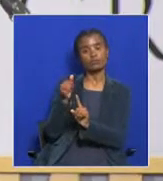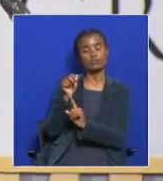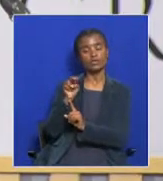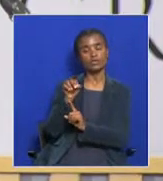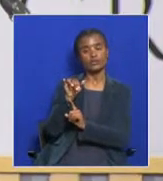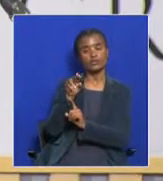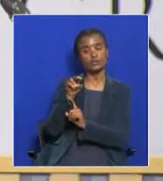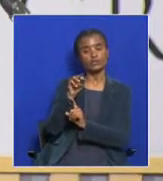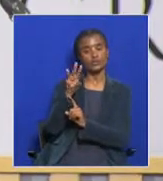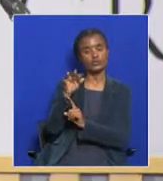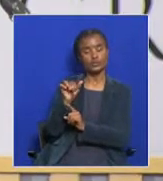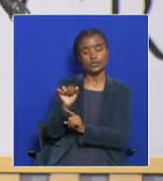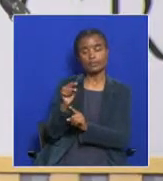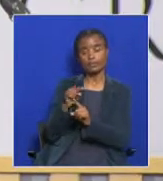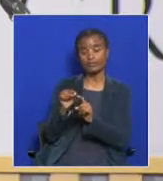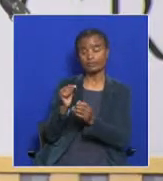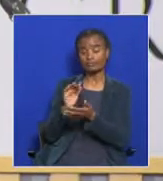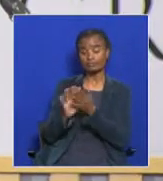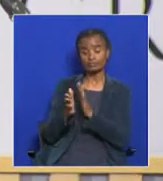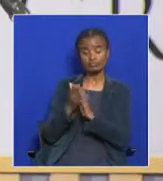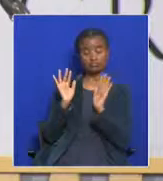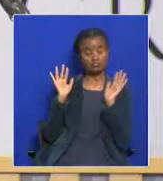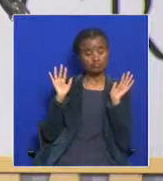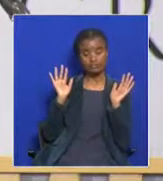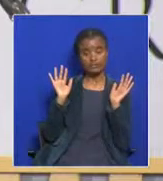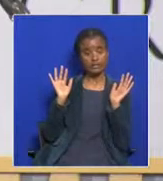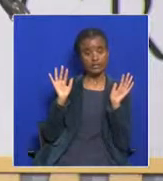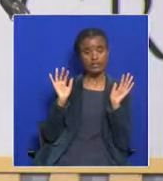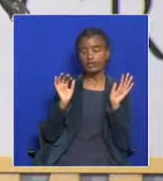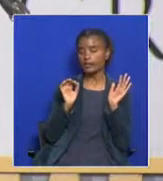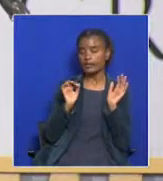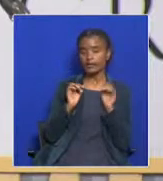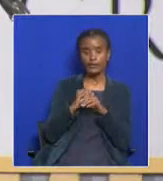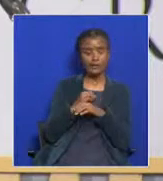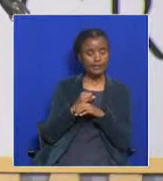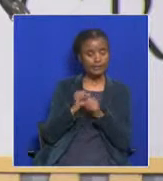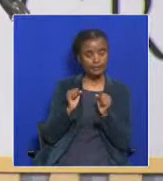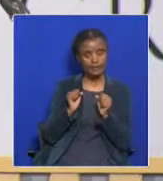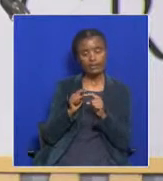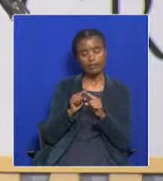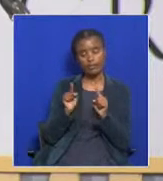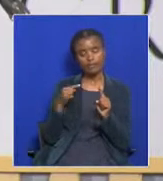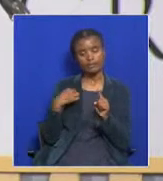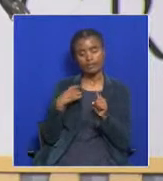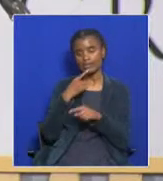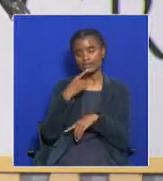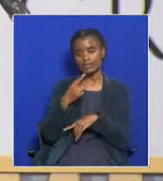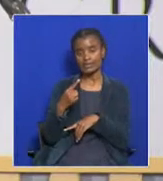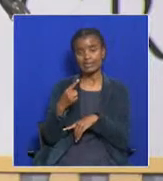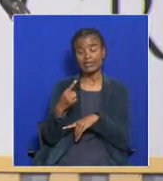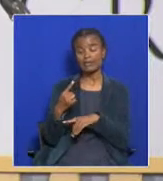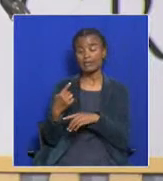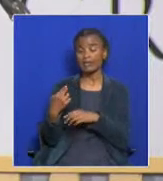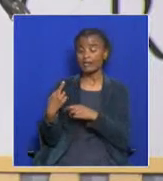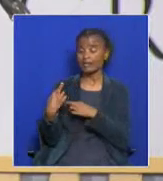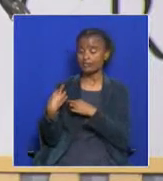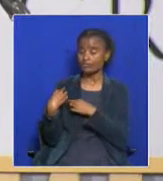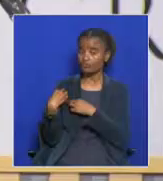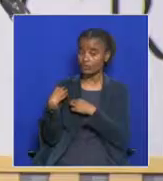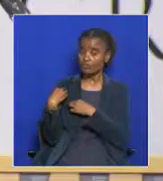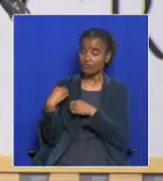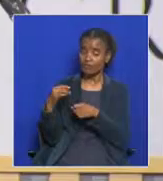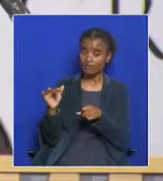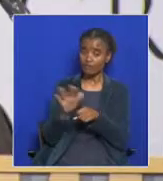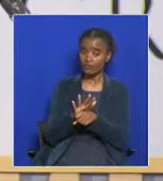I'll say I'm not totally responsible for the exhibits as I would have been had it been a normal bust